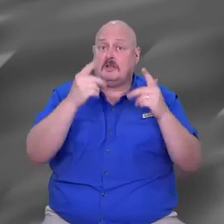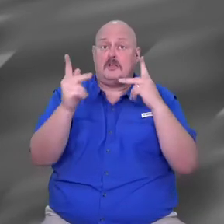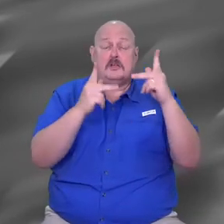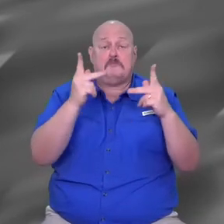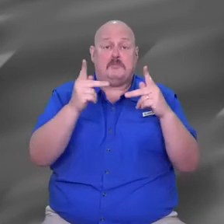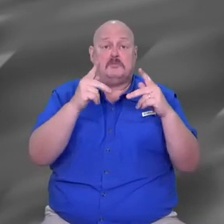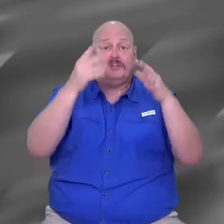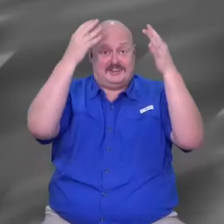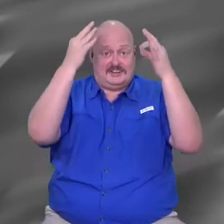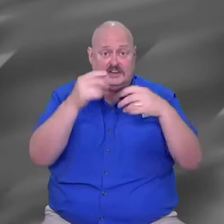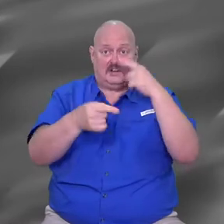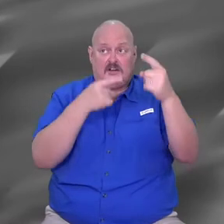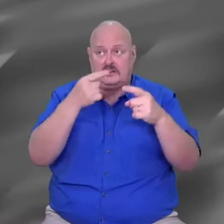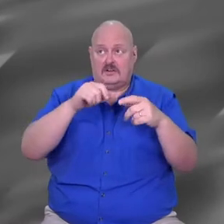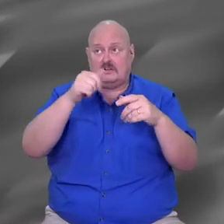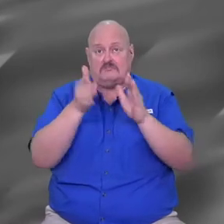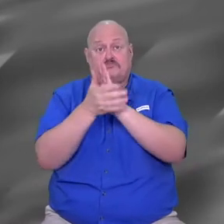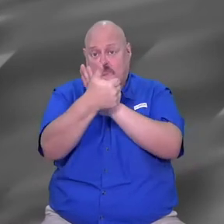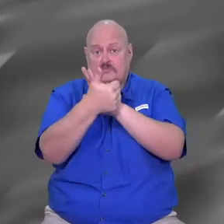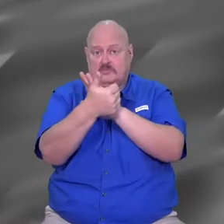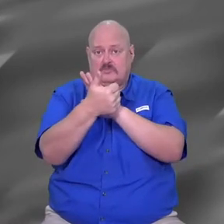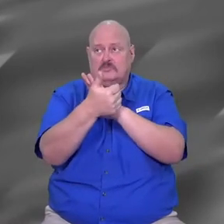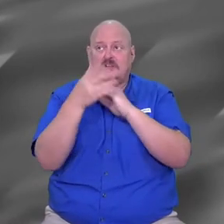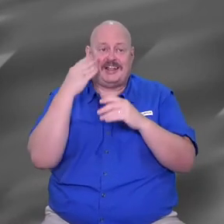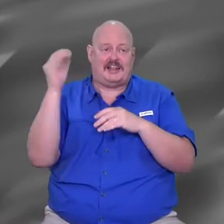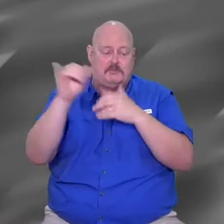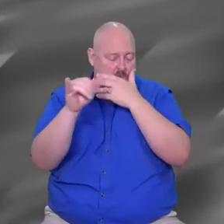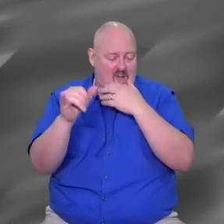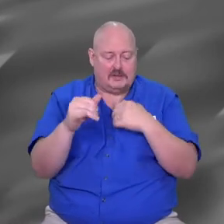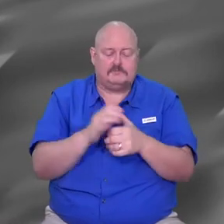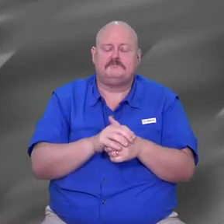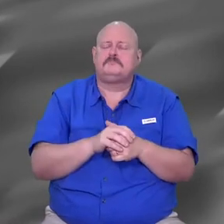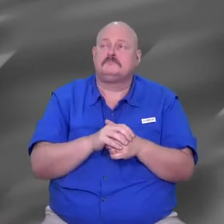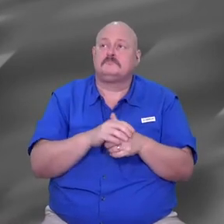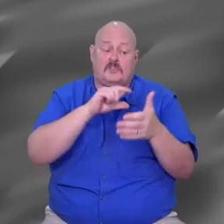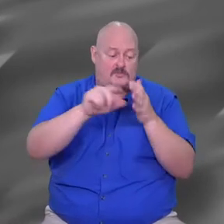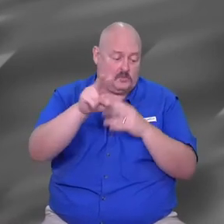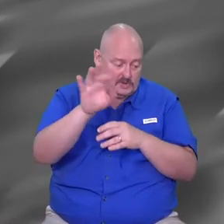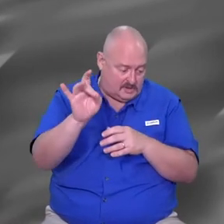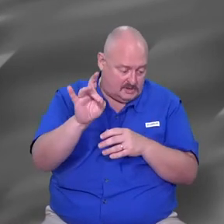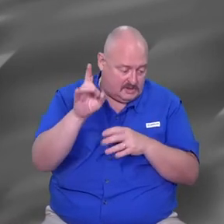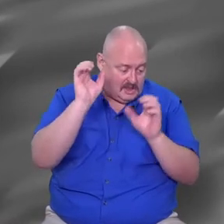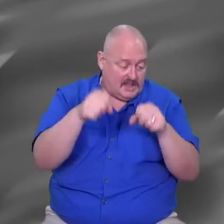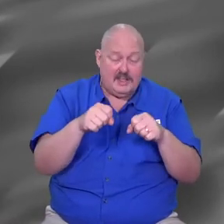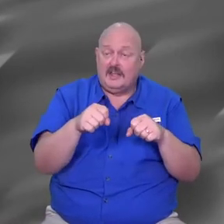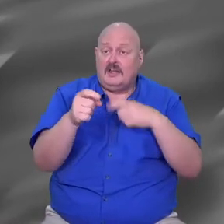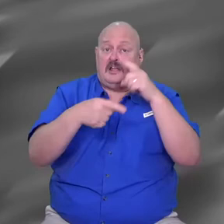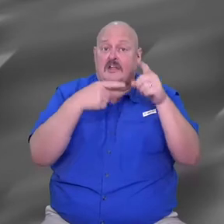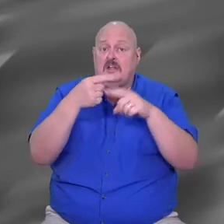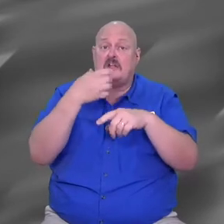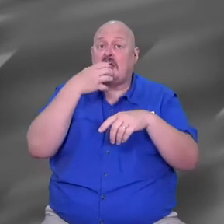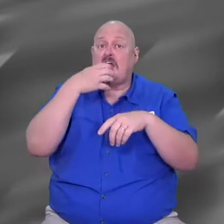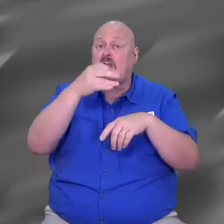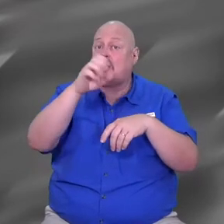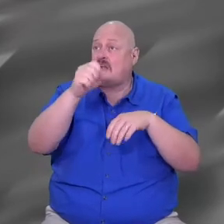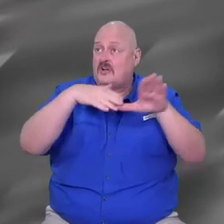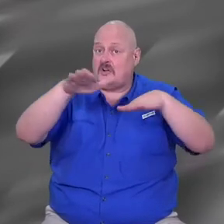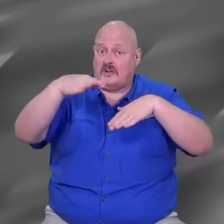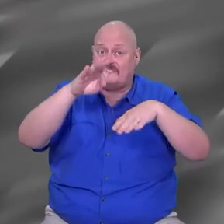to go, quote, on the other side of the fence experienced them as well. Verse 28, can one go upon the hot coals and his